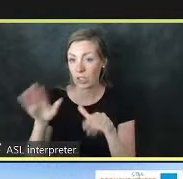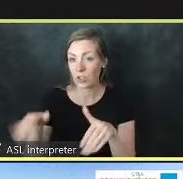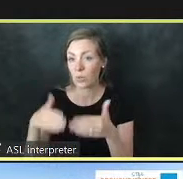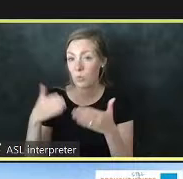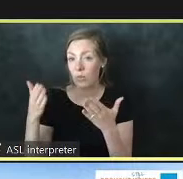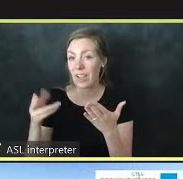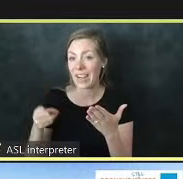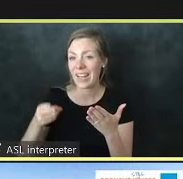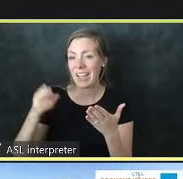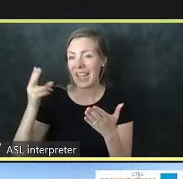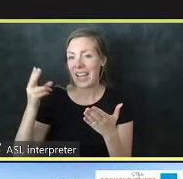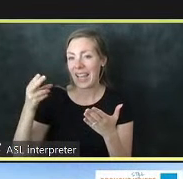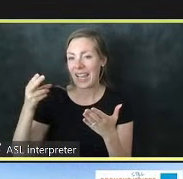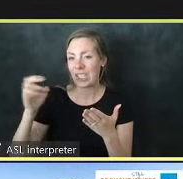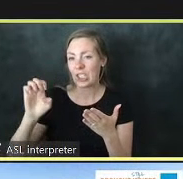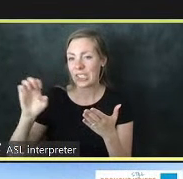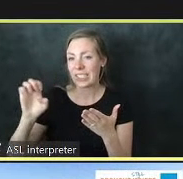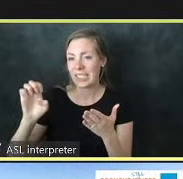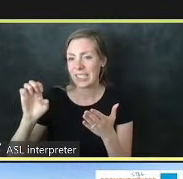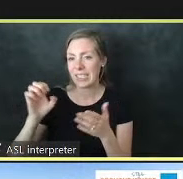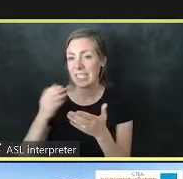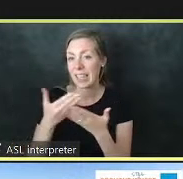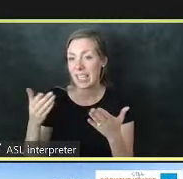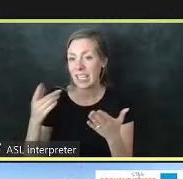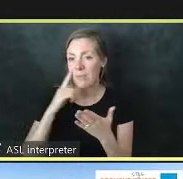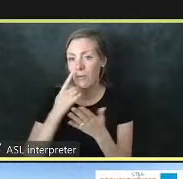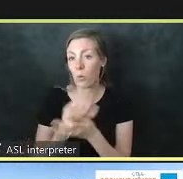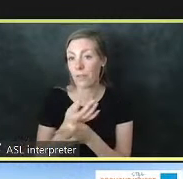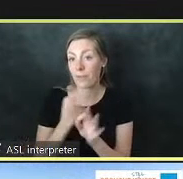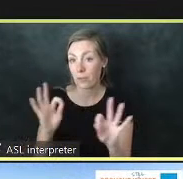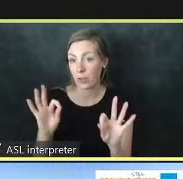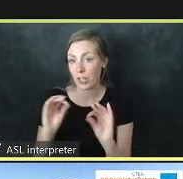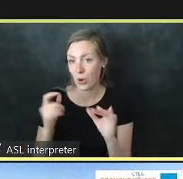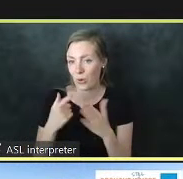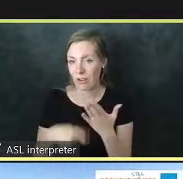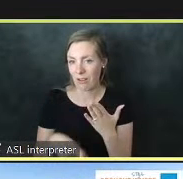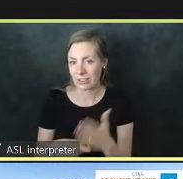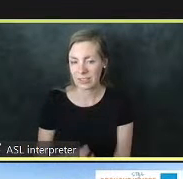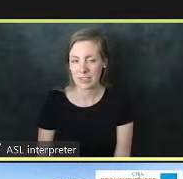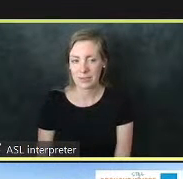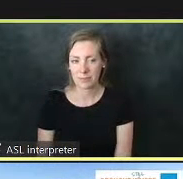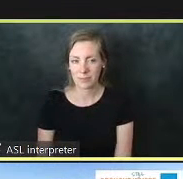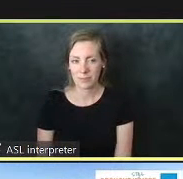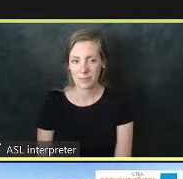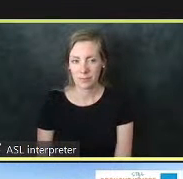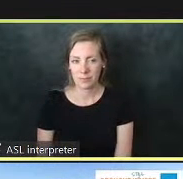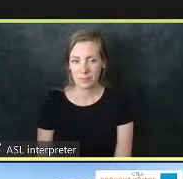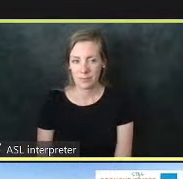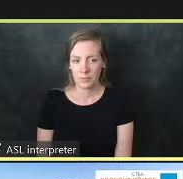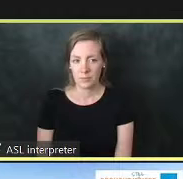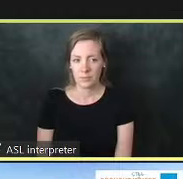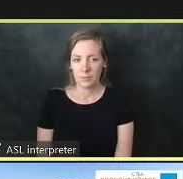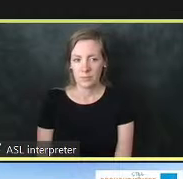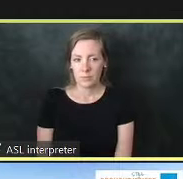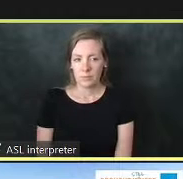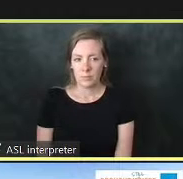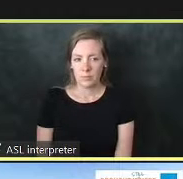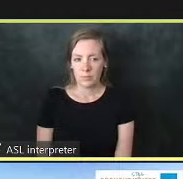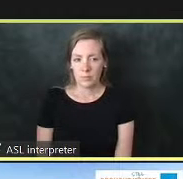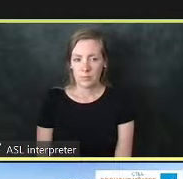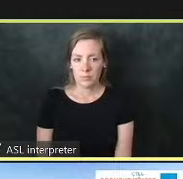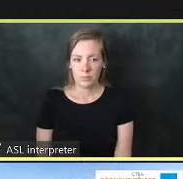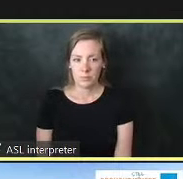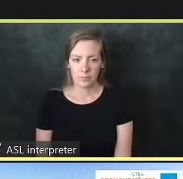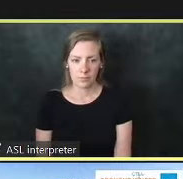high vendedores efficiency devices venden for free. rostradores de alta eficiencia para que lo puedan cambiar. Reduce